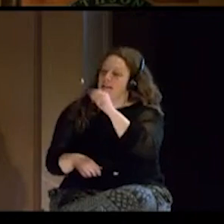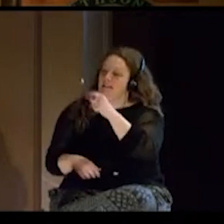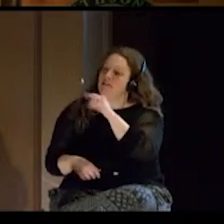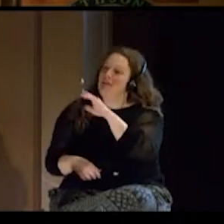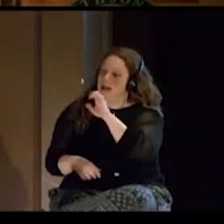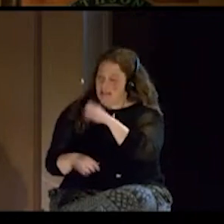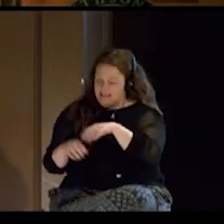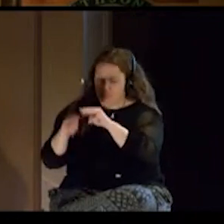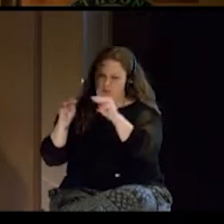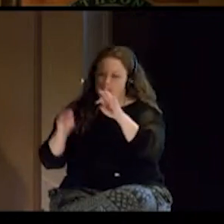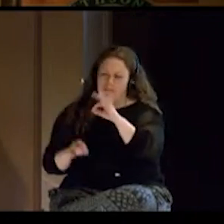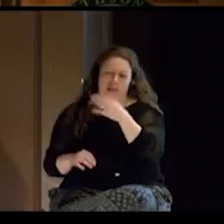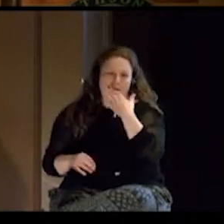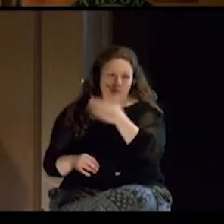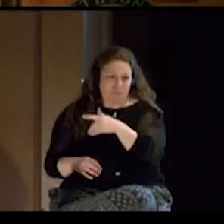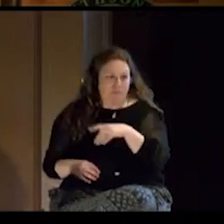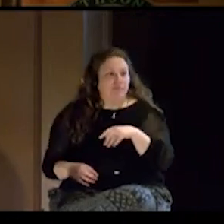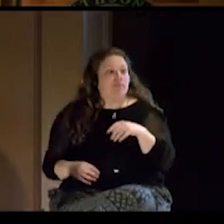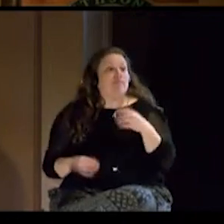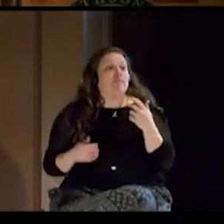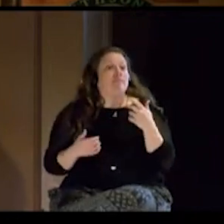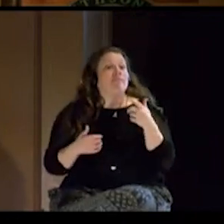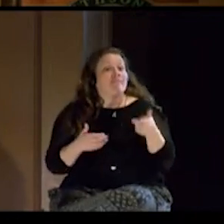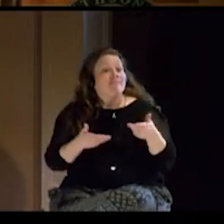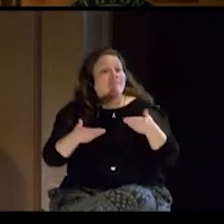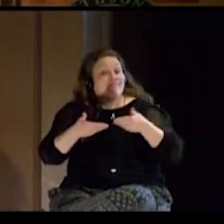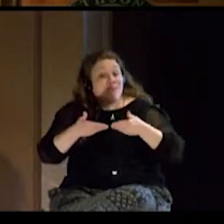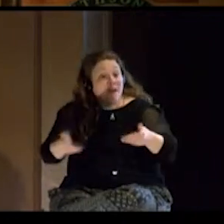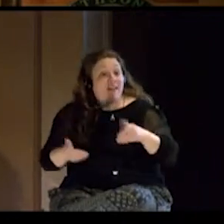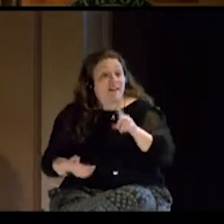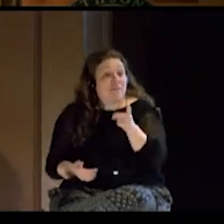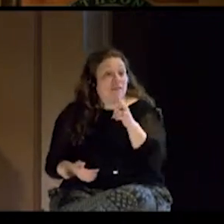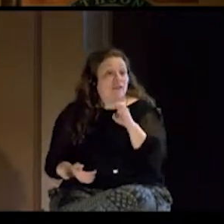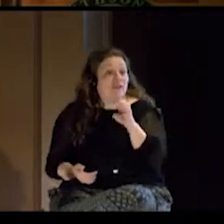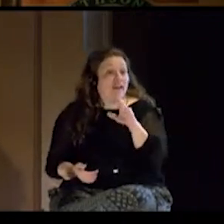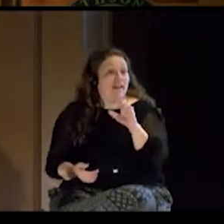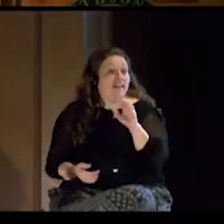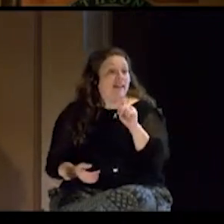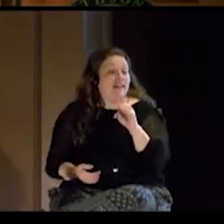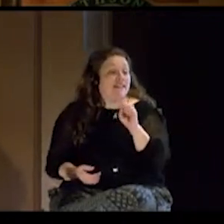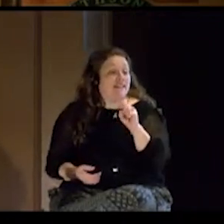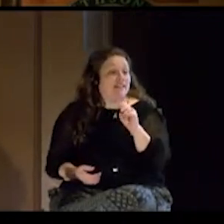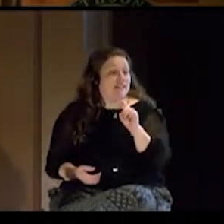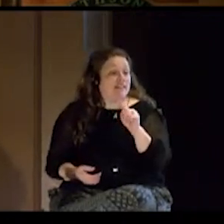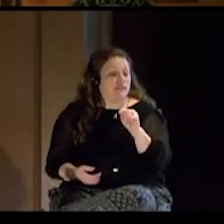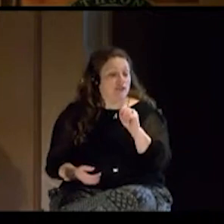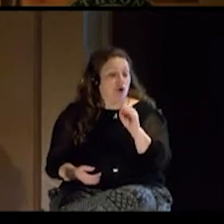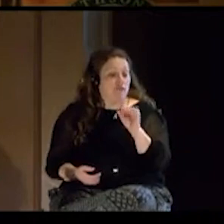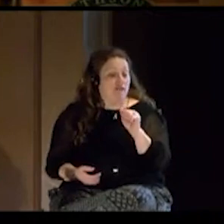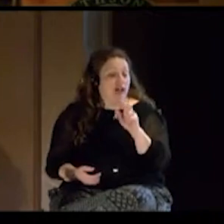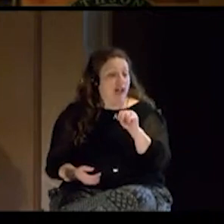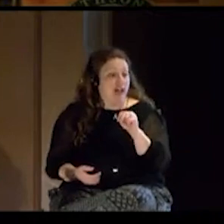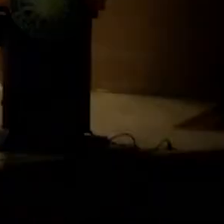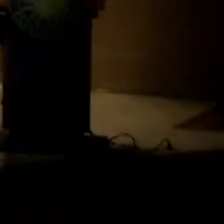that position. Please join me in welcoming Dr. Ellen Stofan to the stage.